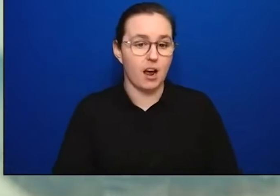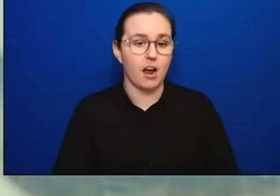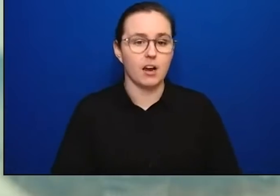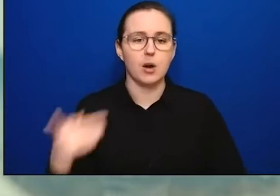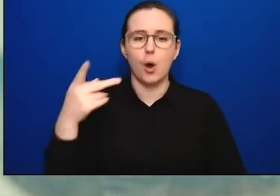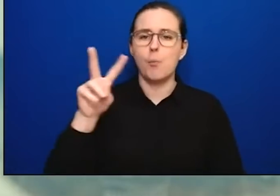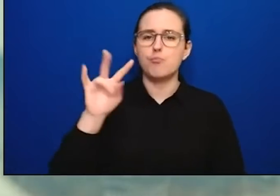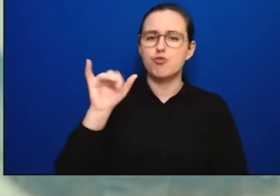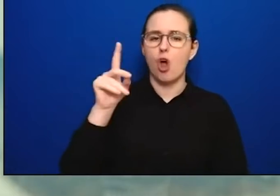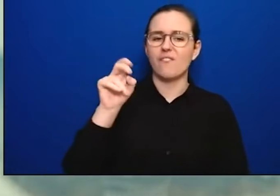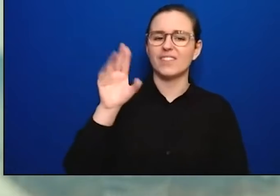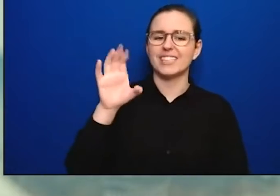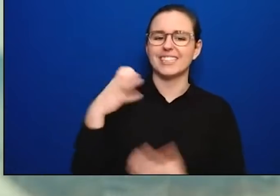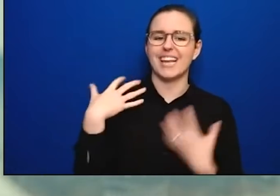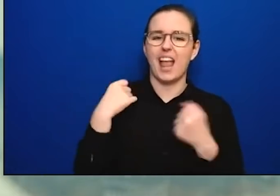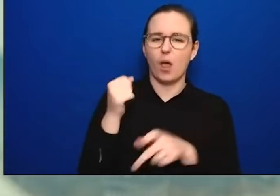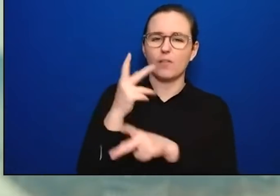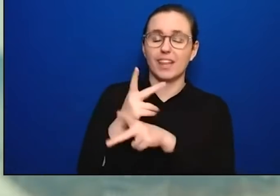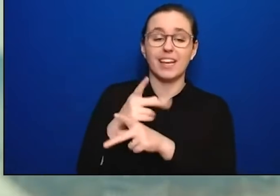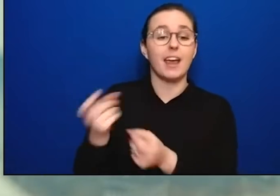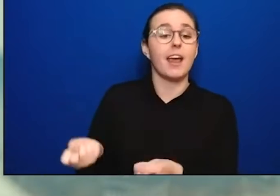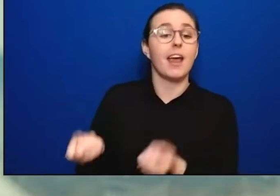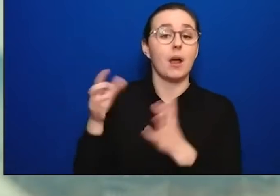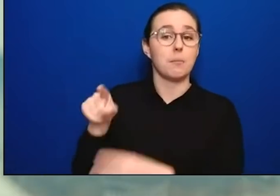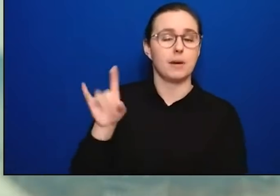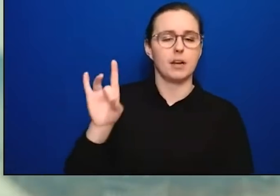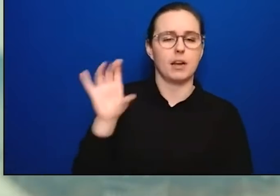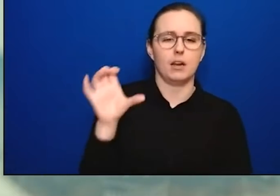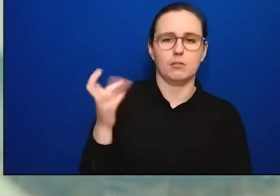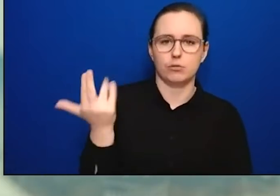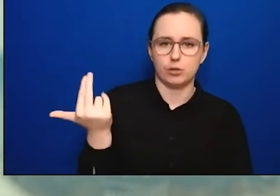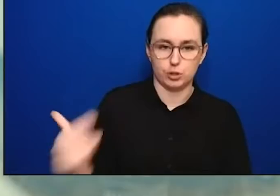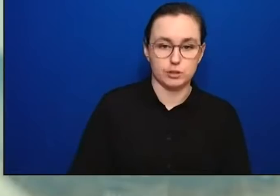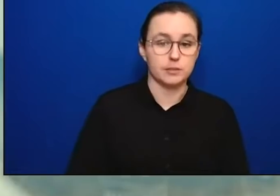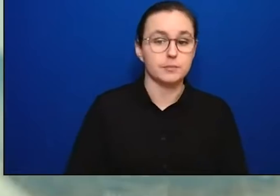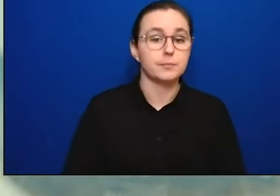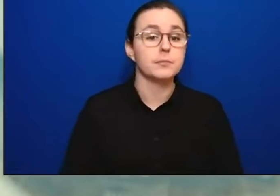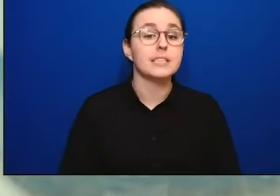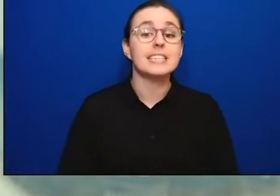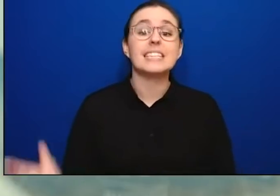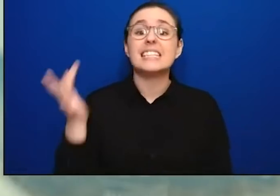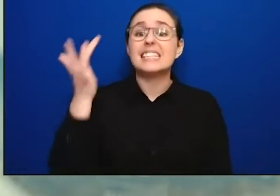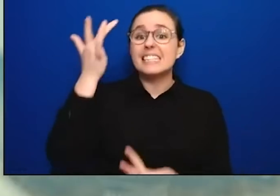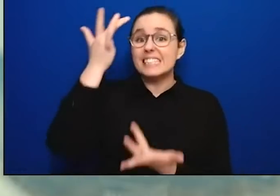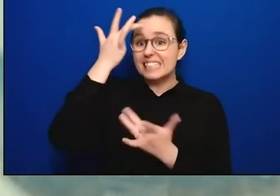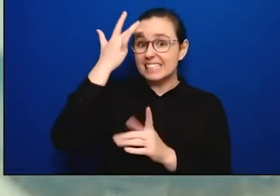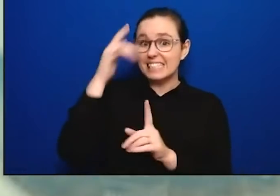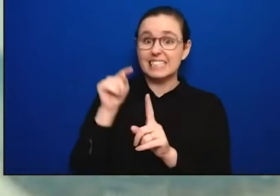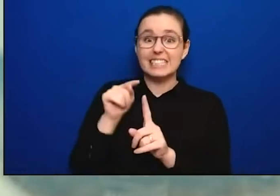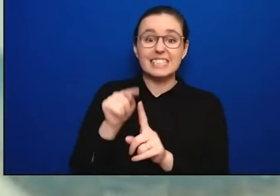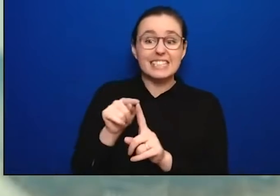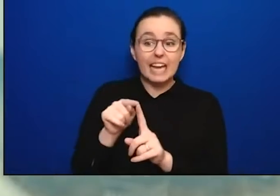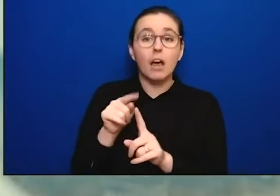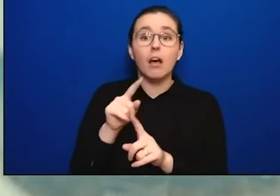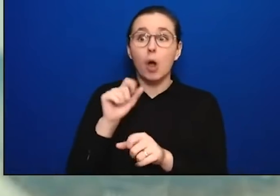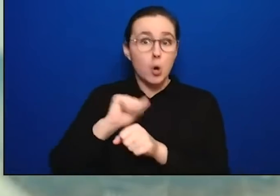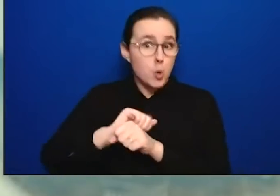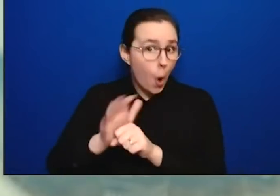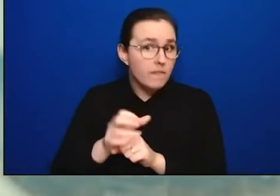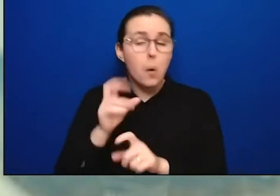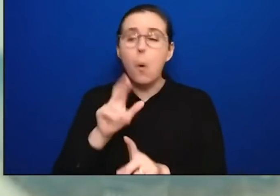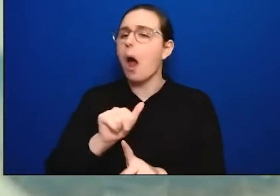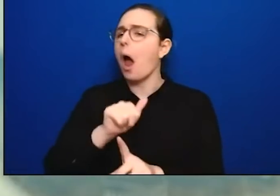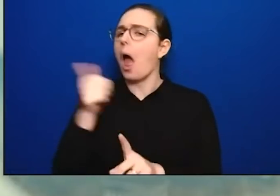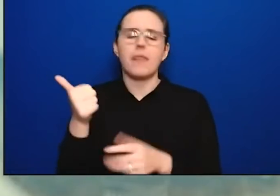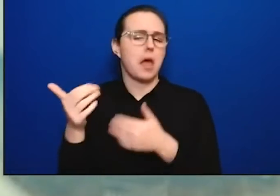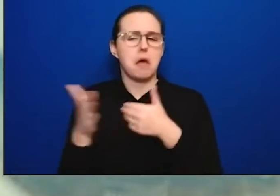the number of days or shifts they may have called in sick. Illness could be due to COVID-19 or something else. The number of